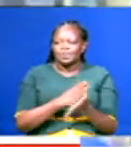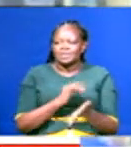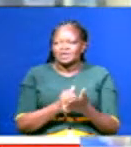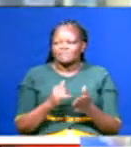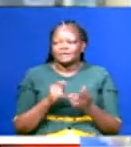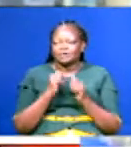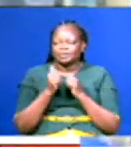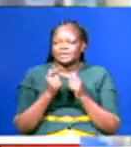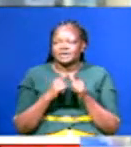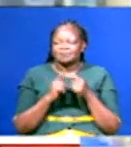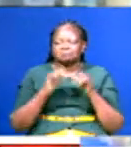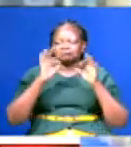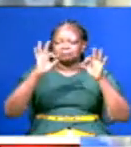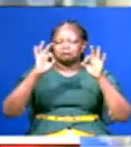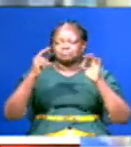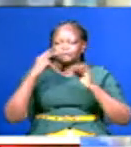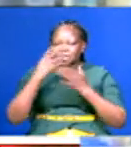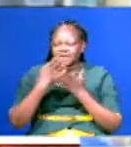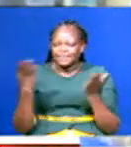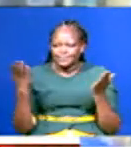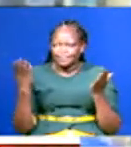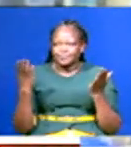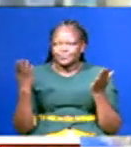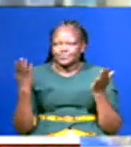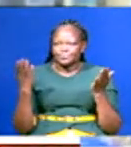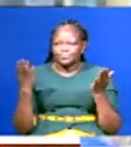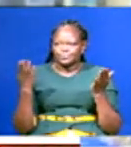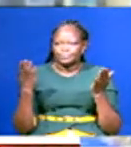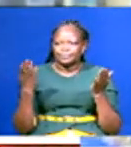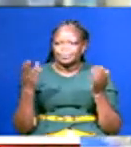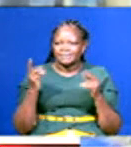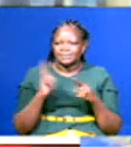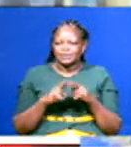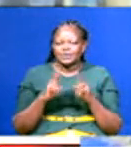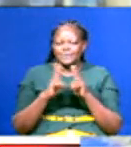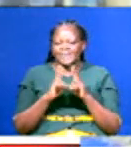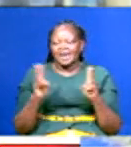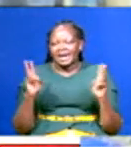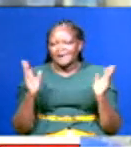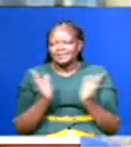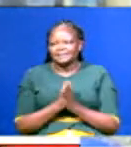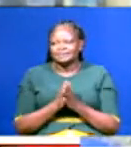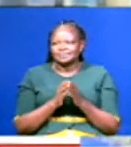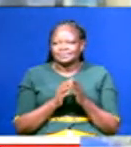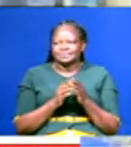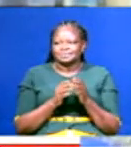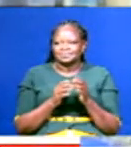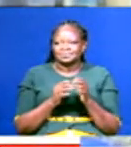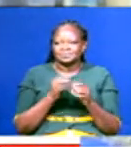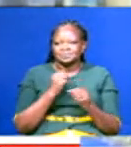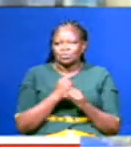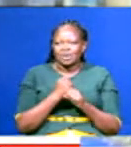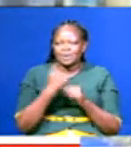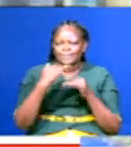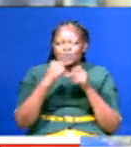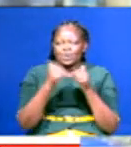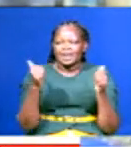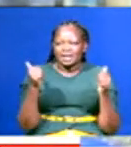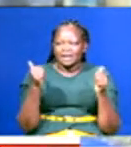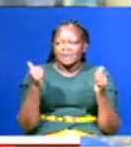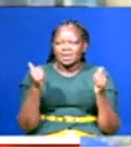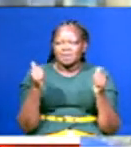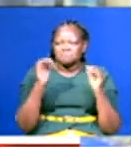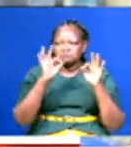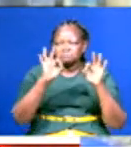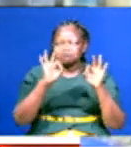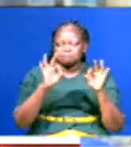been amazing to see them sit calmly and, you know, make moves, right, and play so excellently. And I mean,